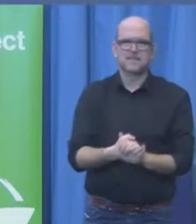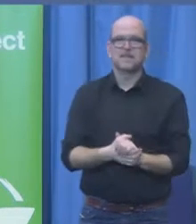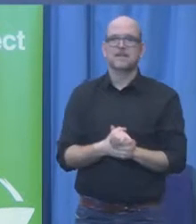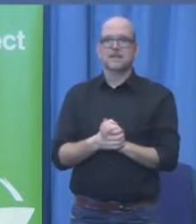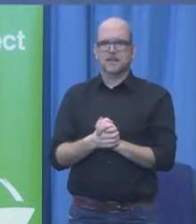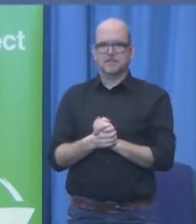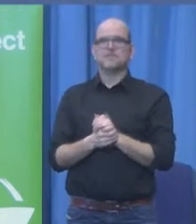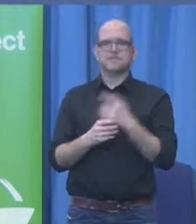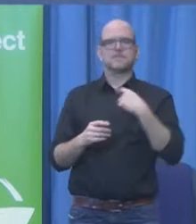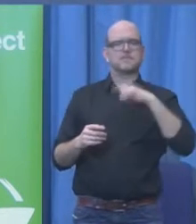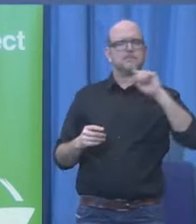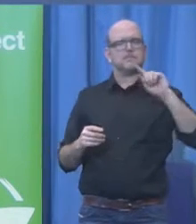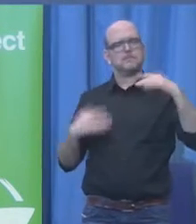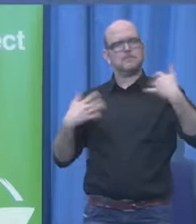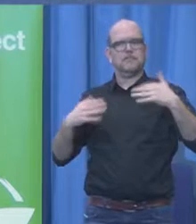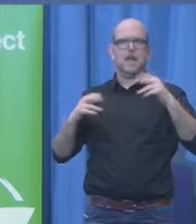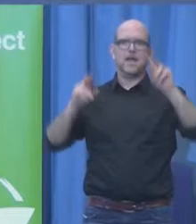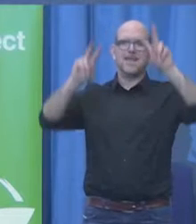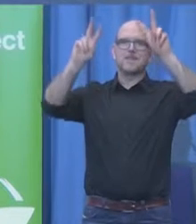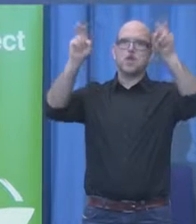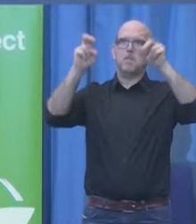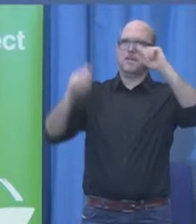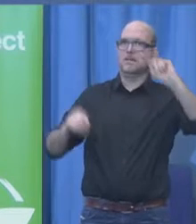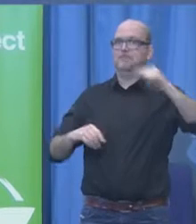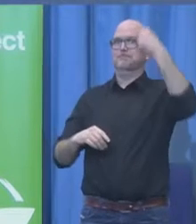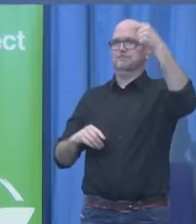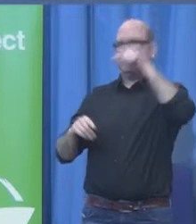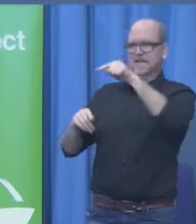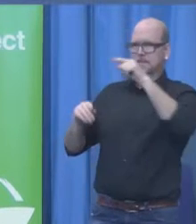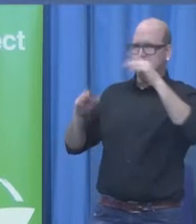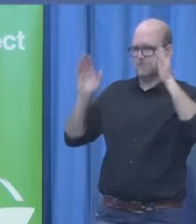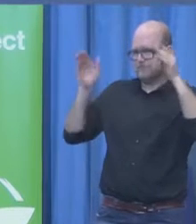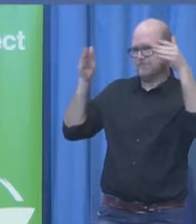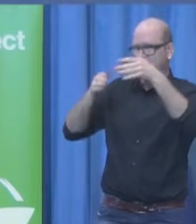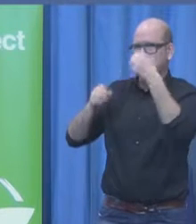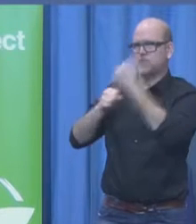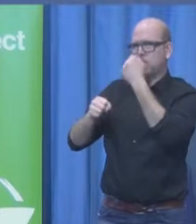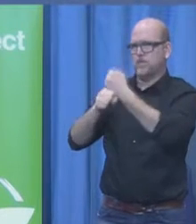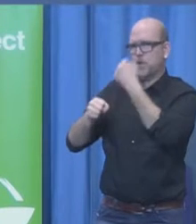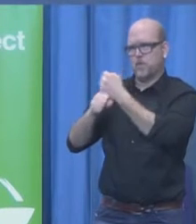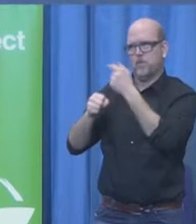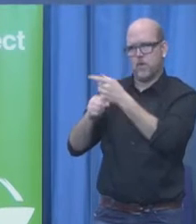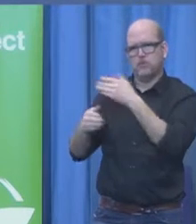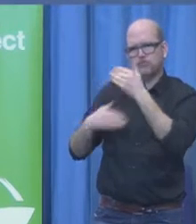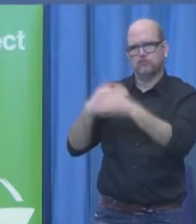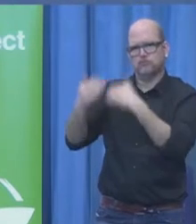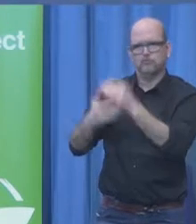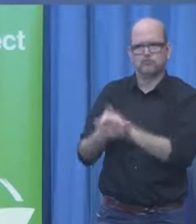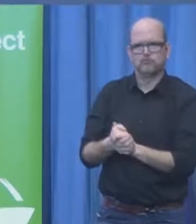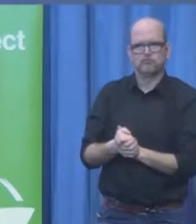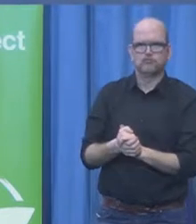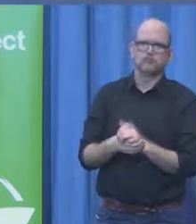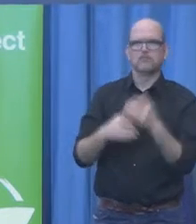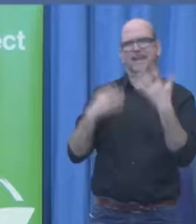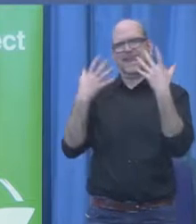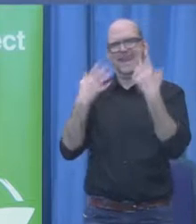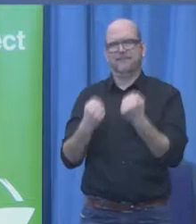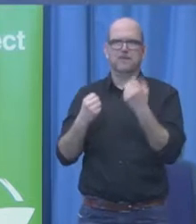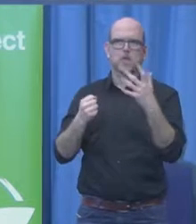250 measures, and so there's a lot to do. There's